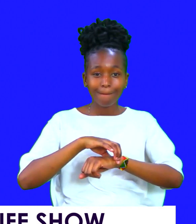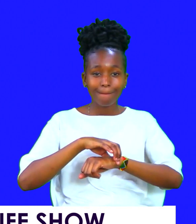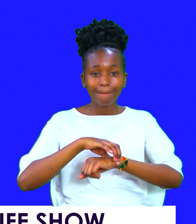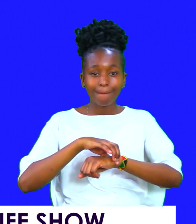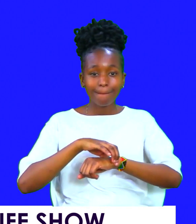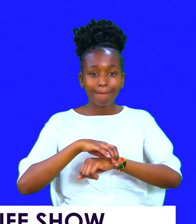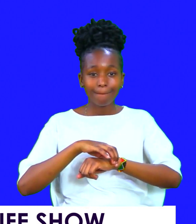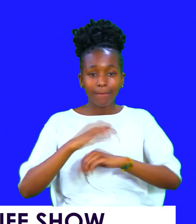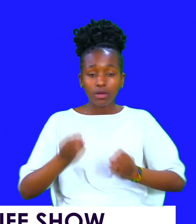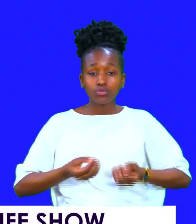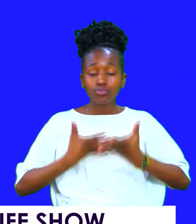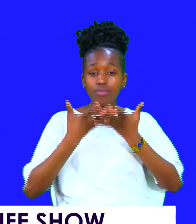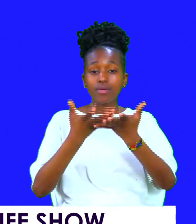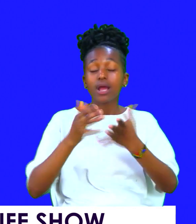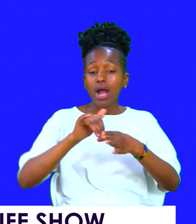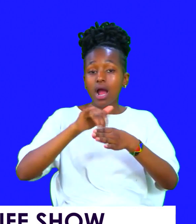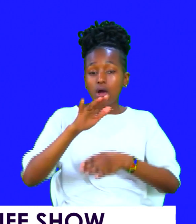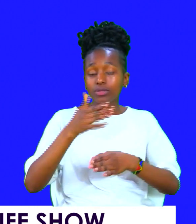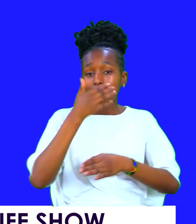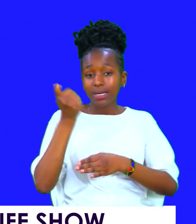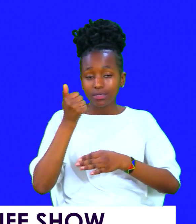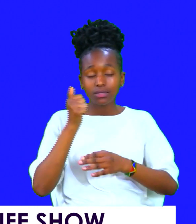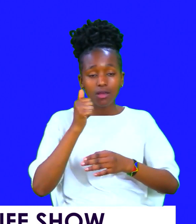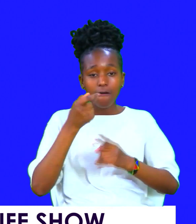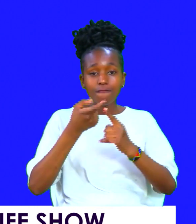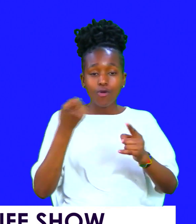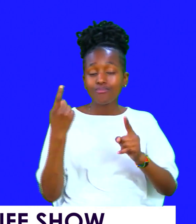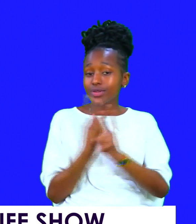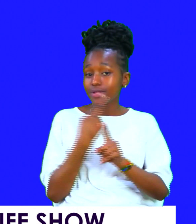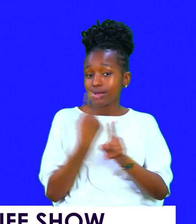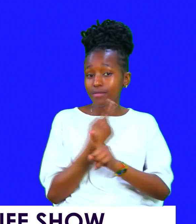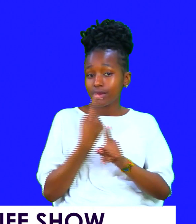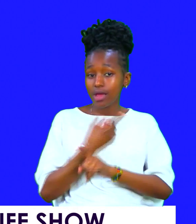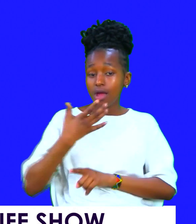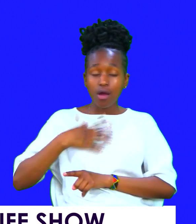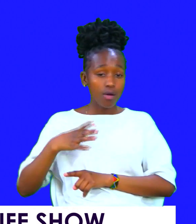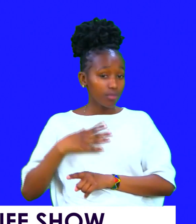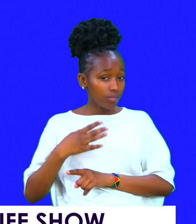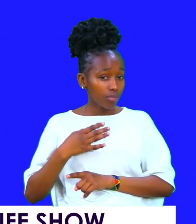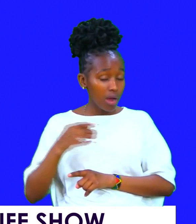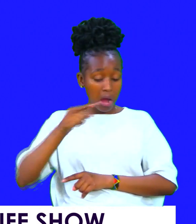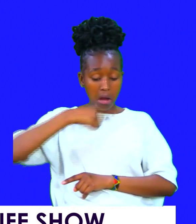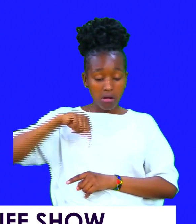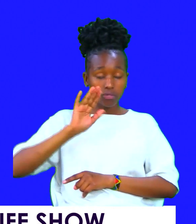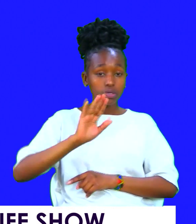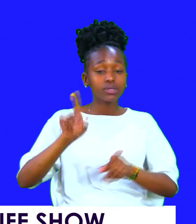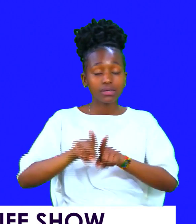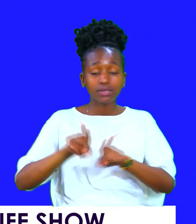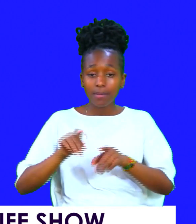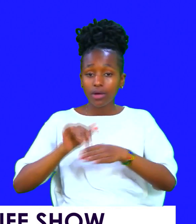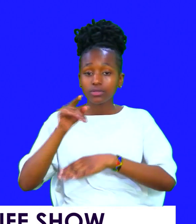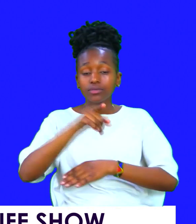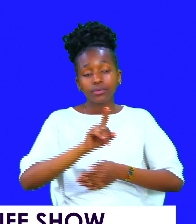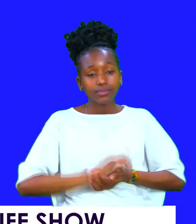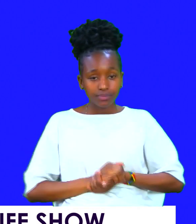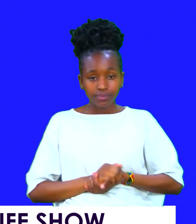to bring out the best that can be of them that are around you and out of you, yourself. You